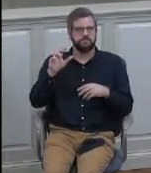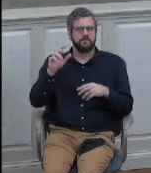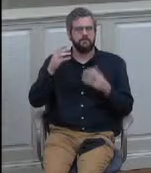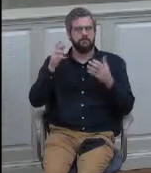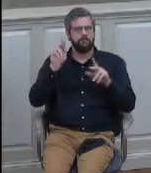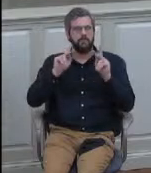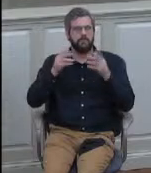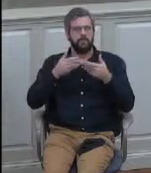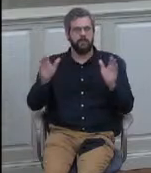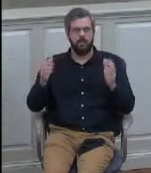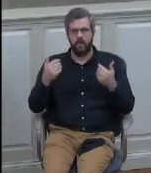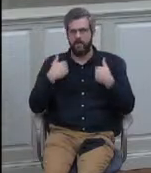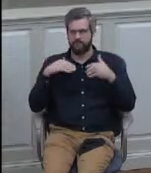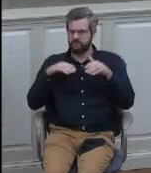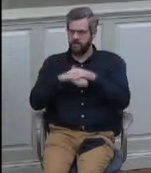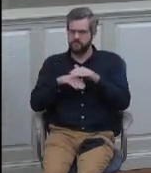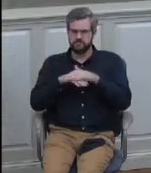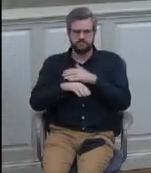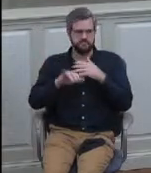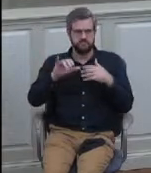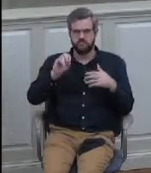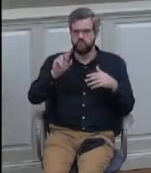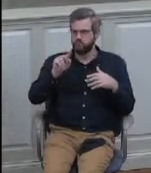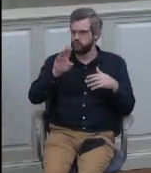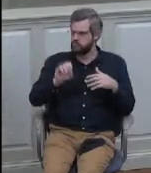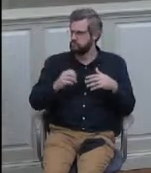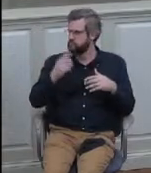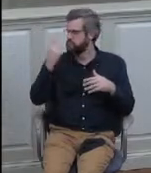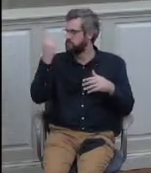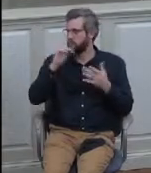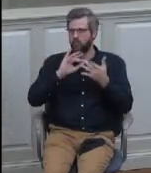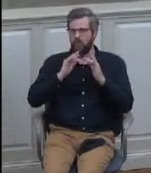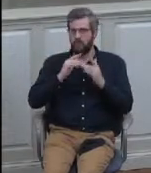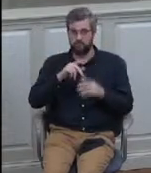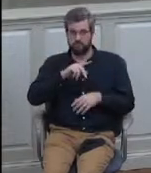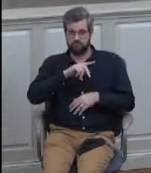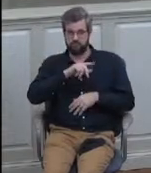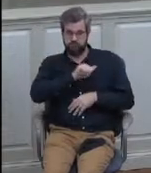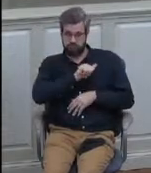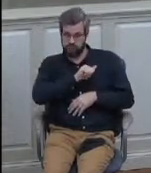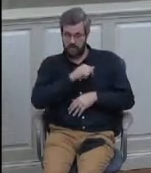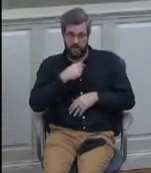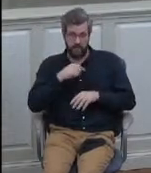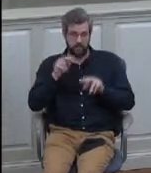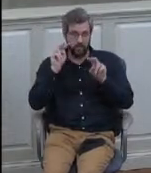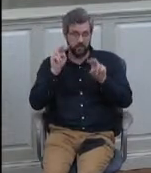by YouTube or video or. Yes. Or well, I'm still looking forward to